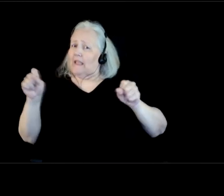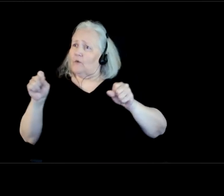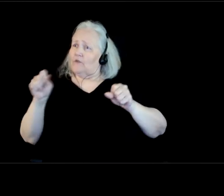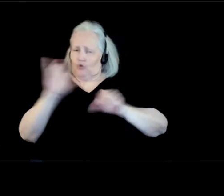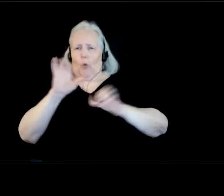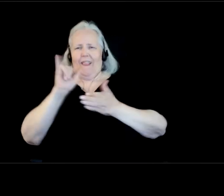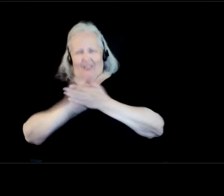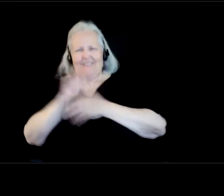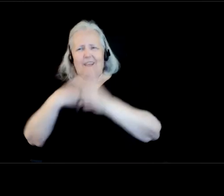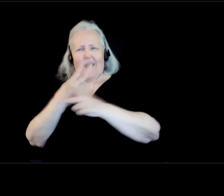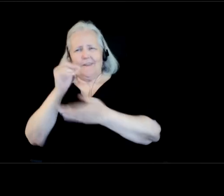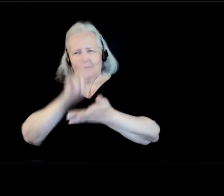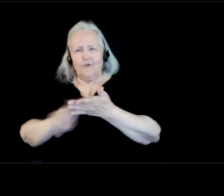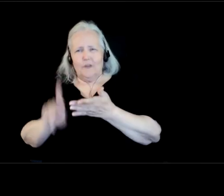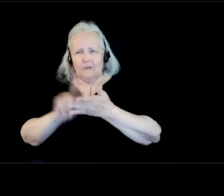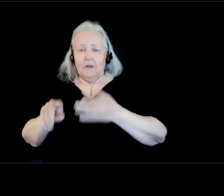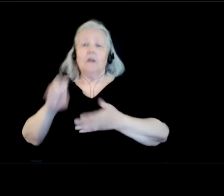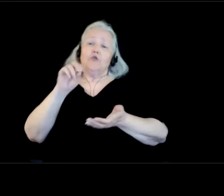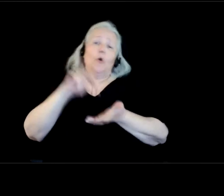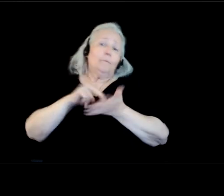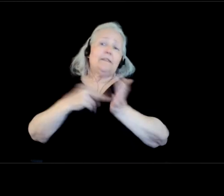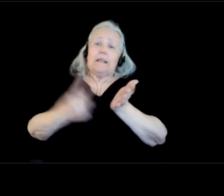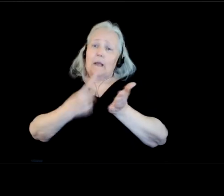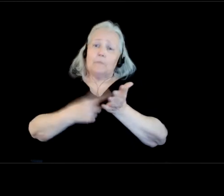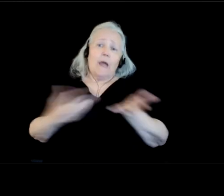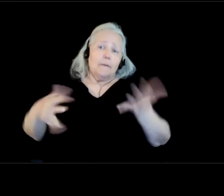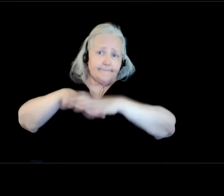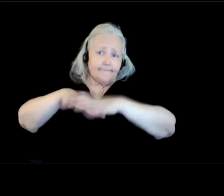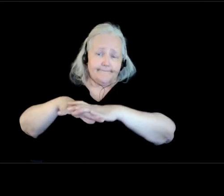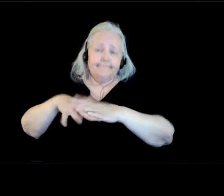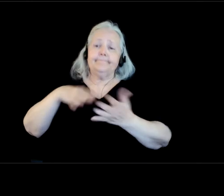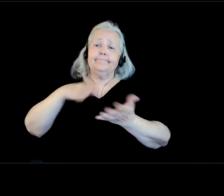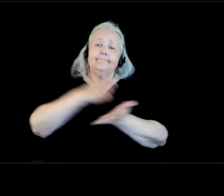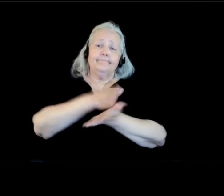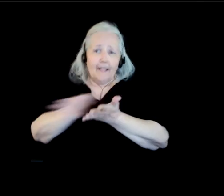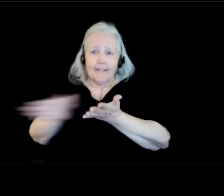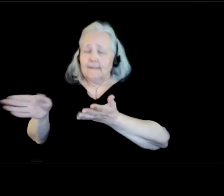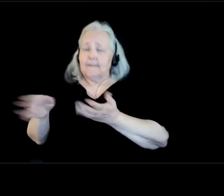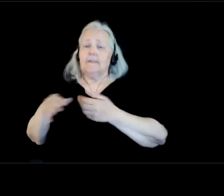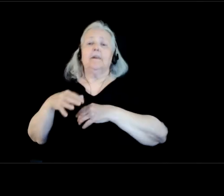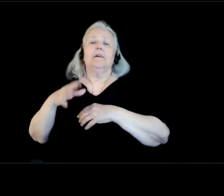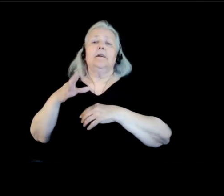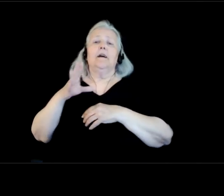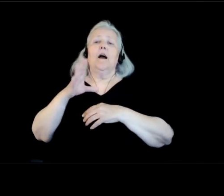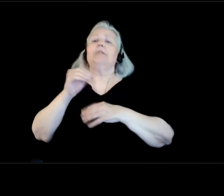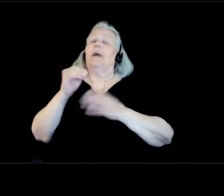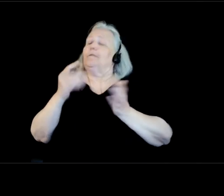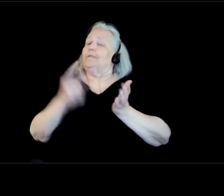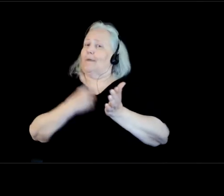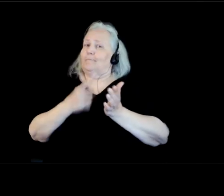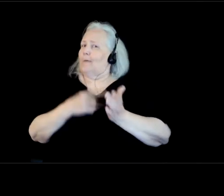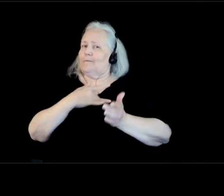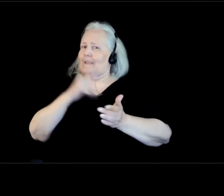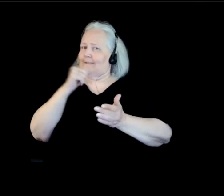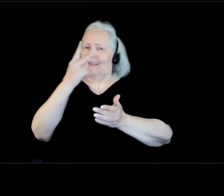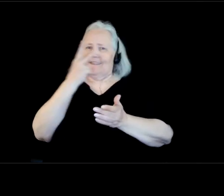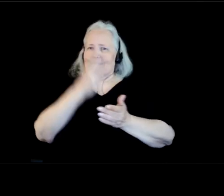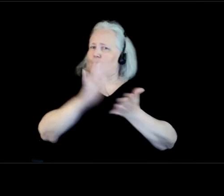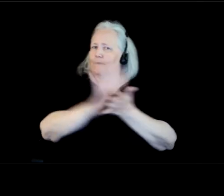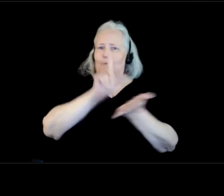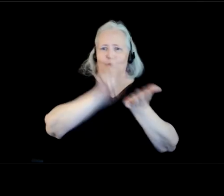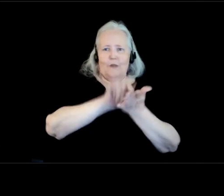this more interdisciplinary work that we don't typically see in the pages of our journal. If the journal has to be the